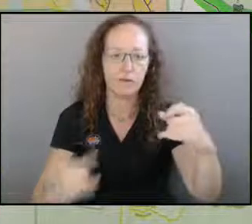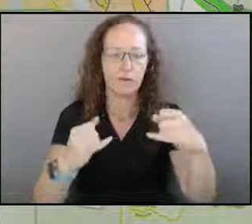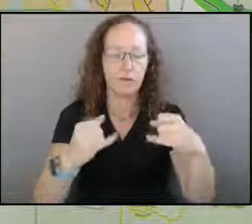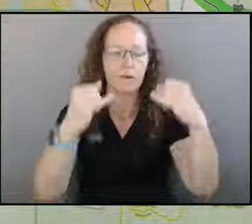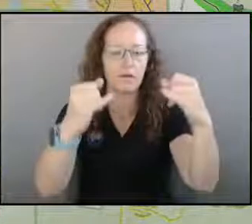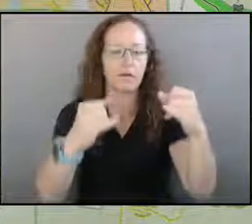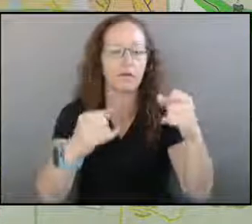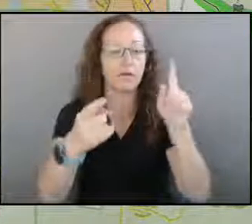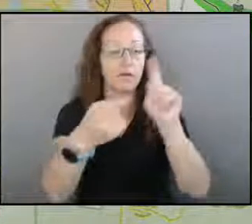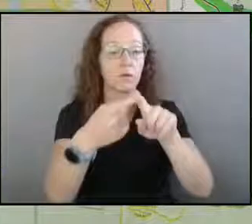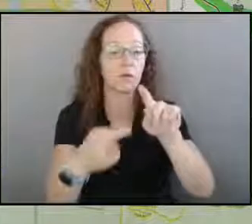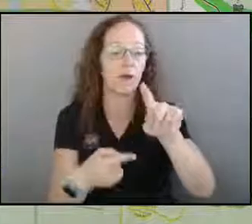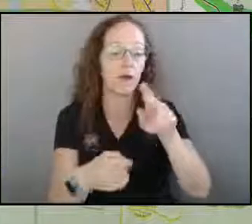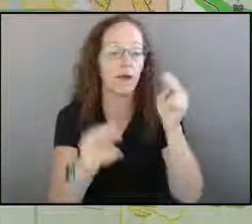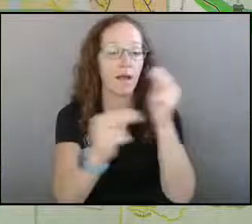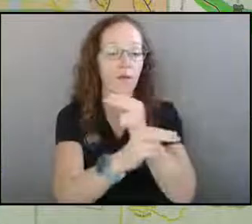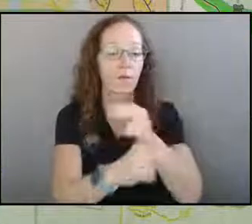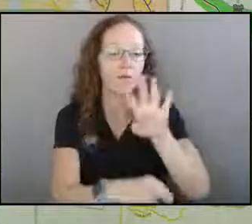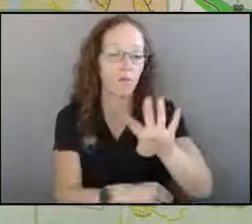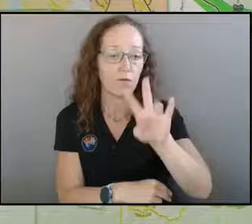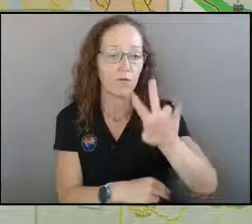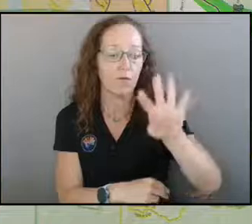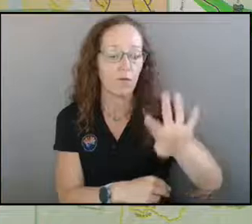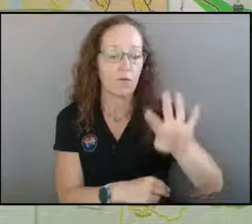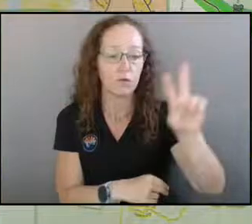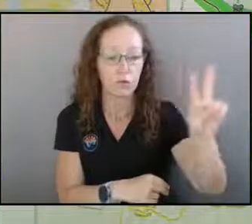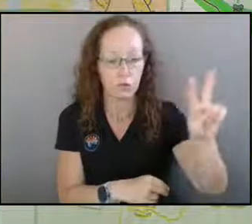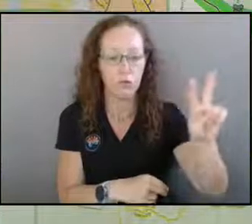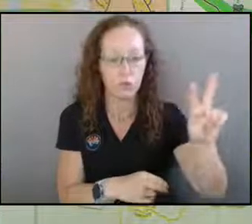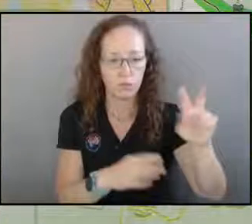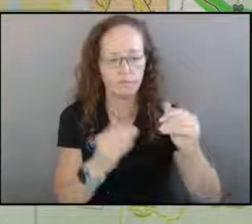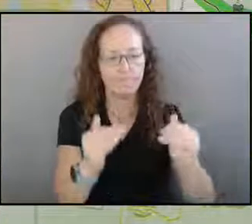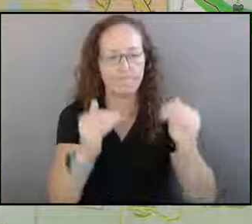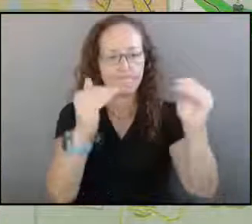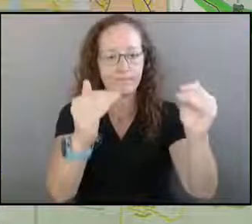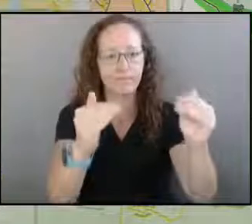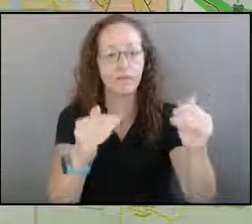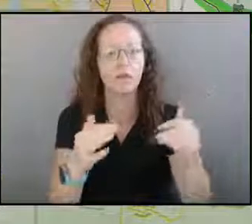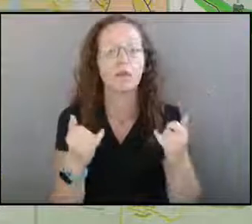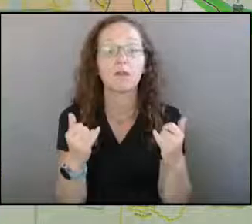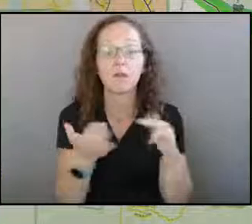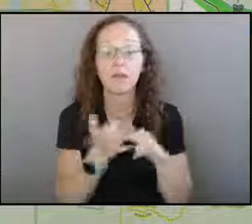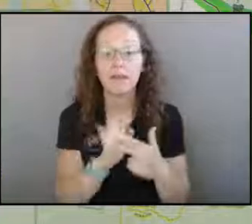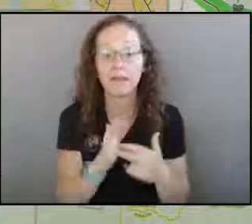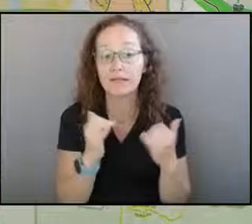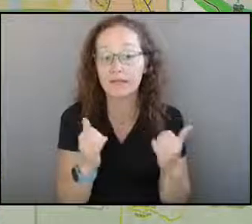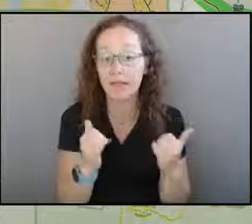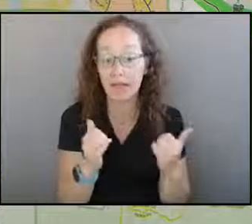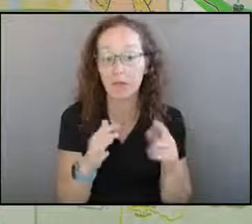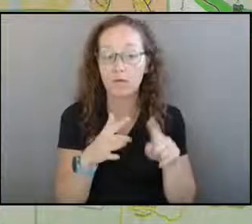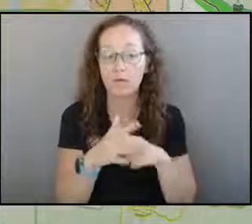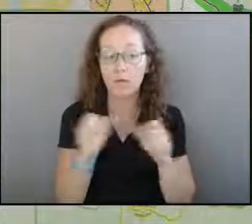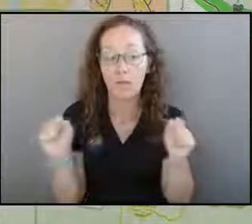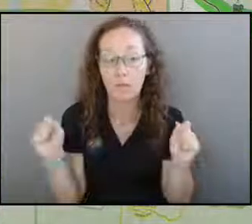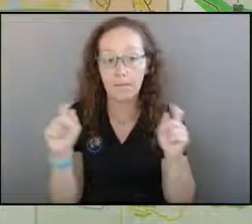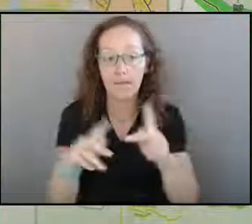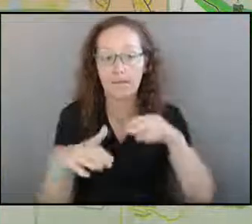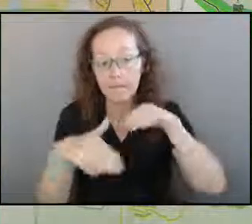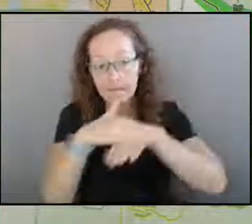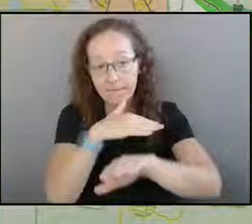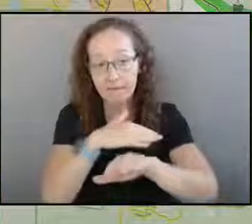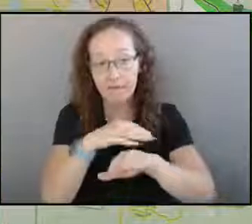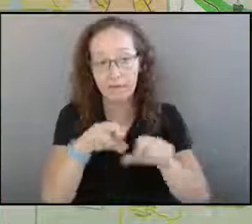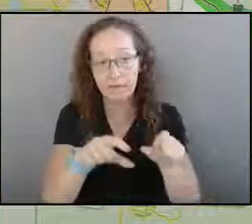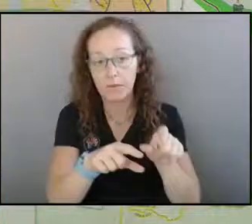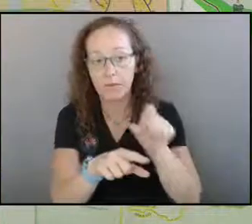now. With that being said, we're gonna commence, repopulation to the corridor